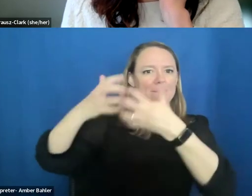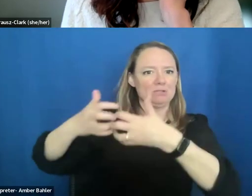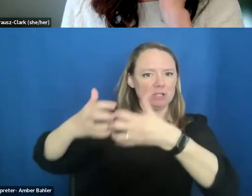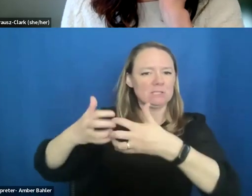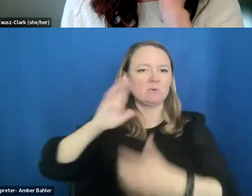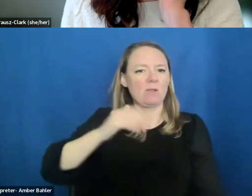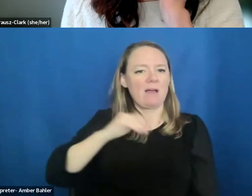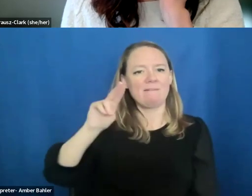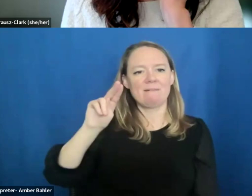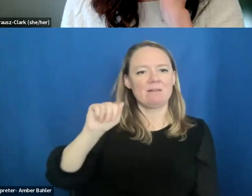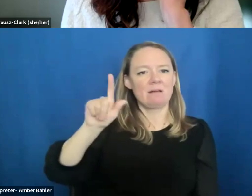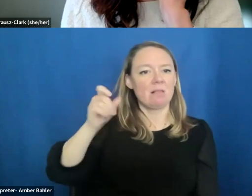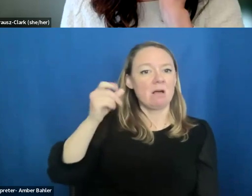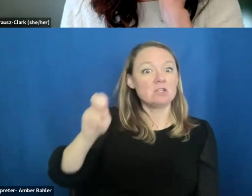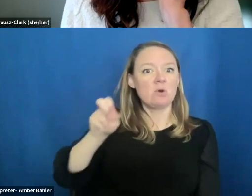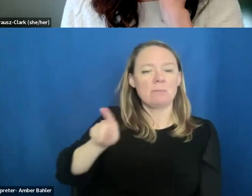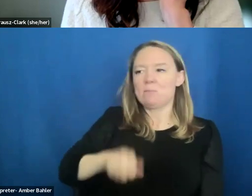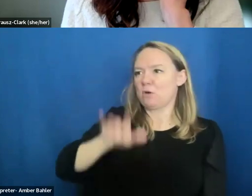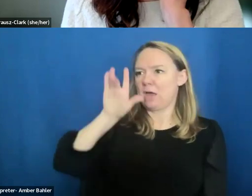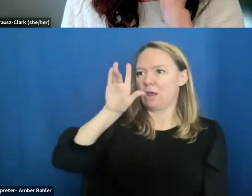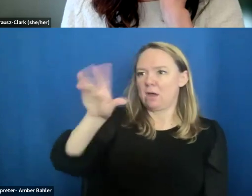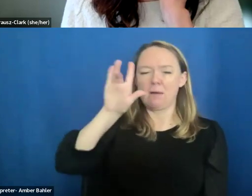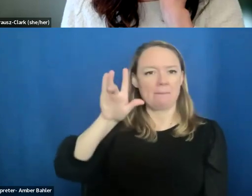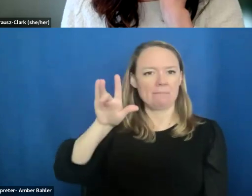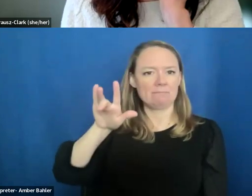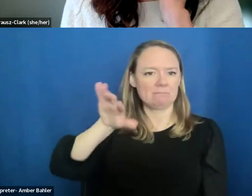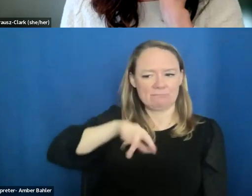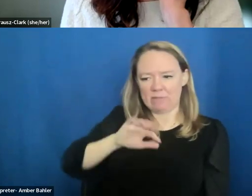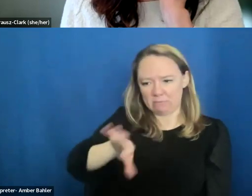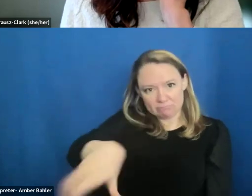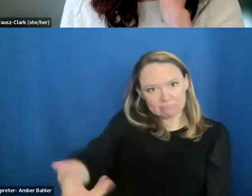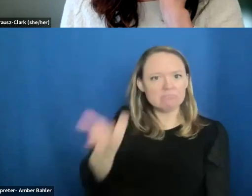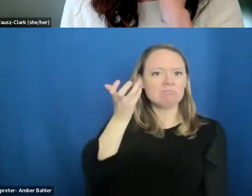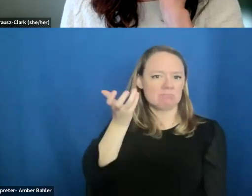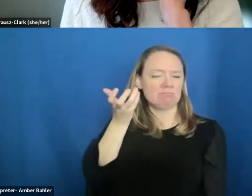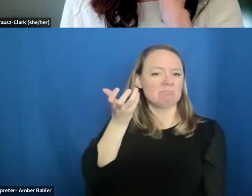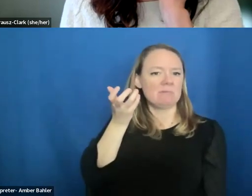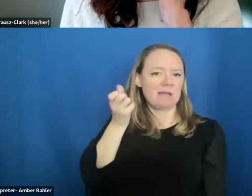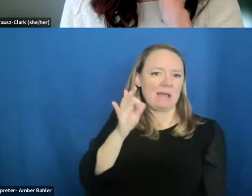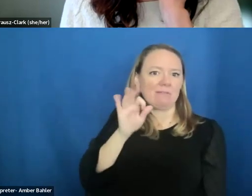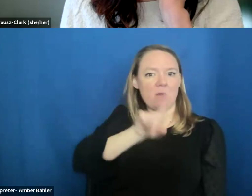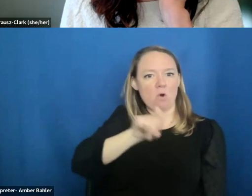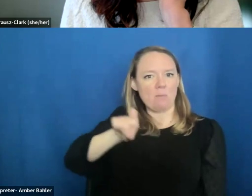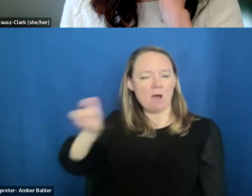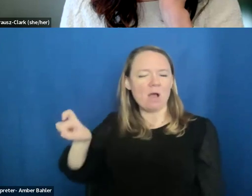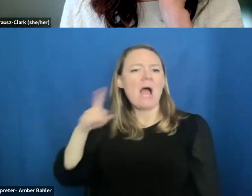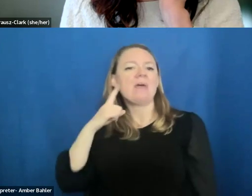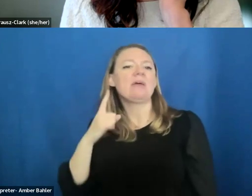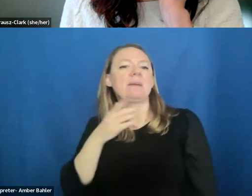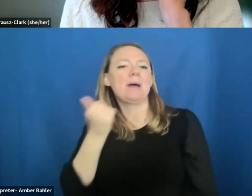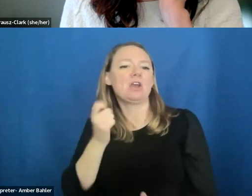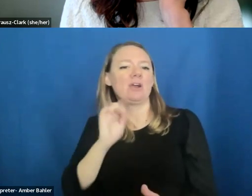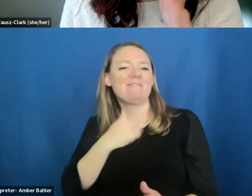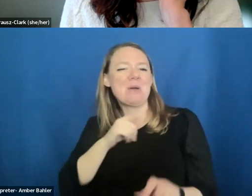that people can just get when it's convenient for them to walk by. So I think it's probably more useful for me to respond to the questions